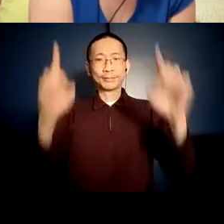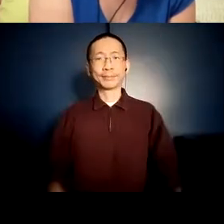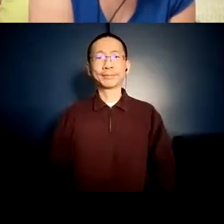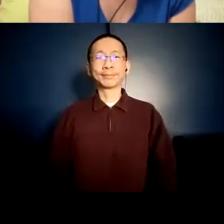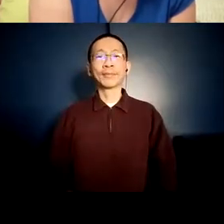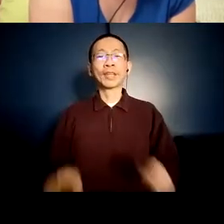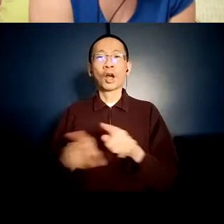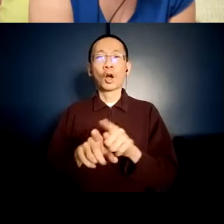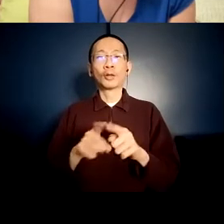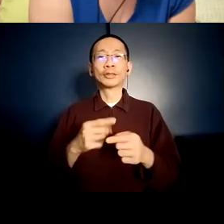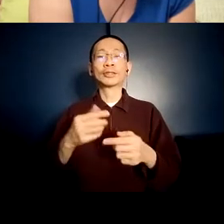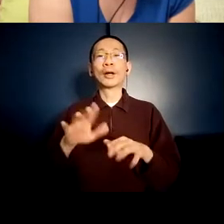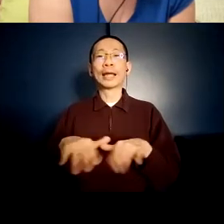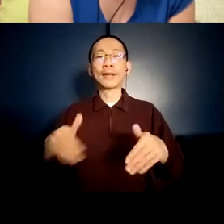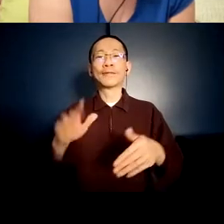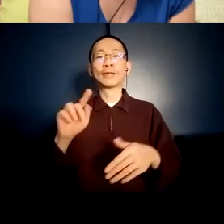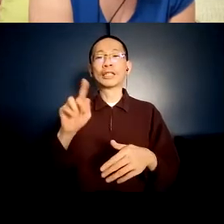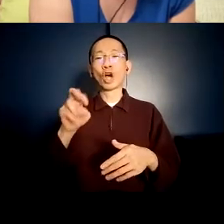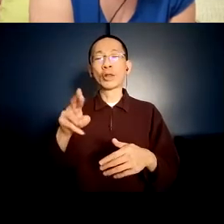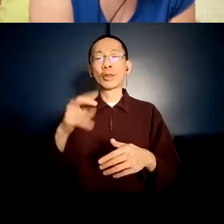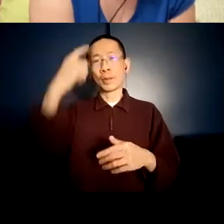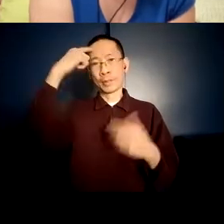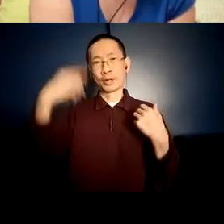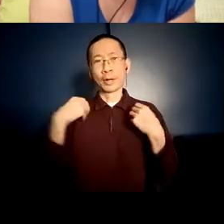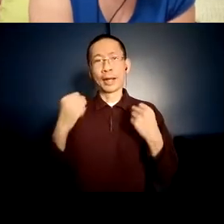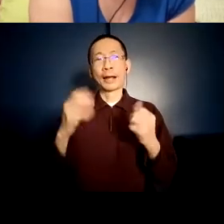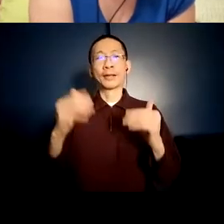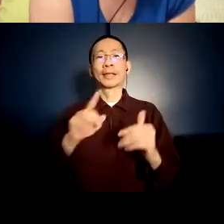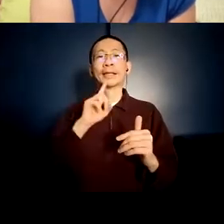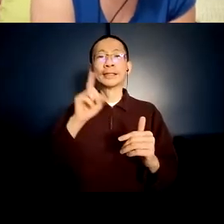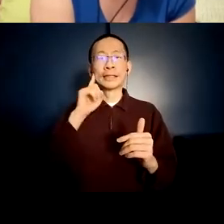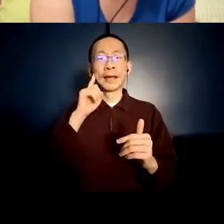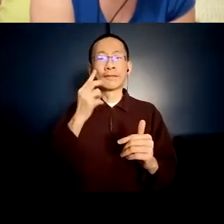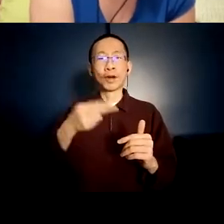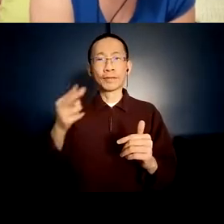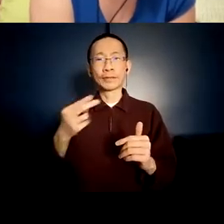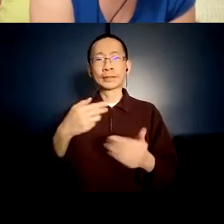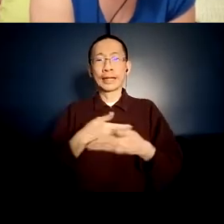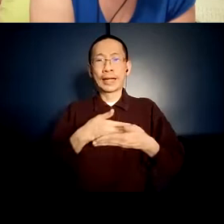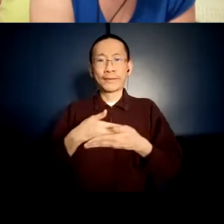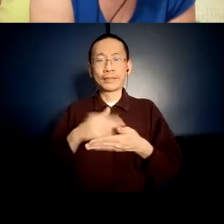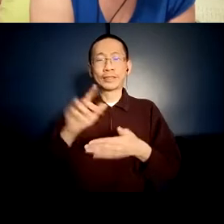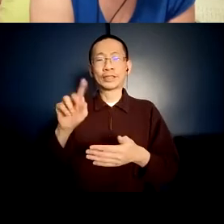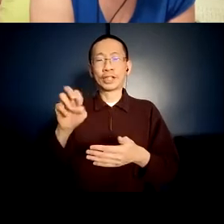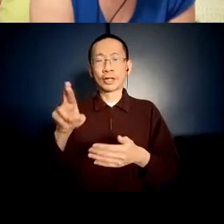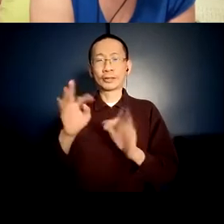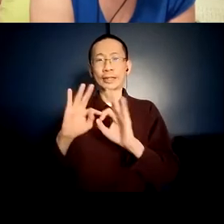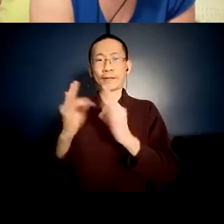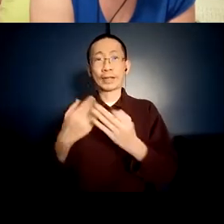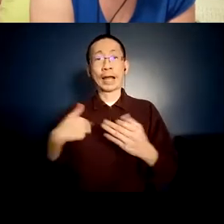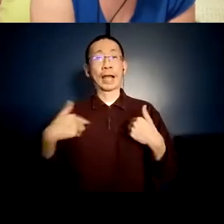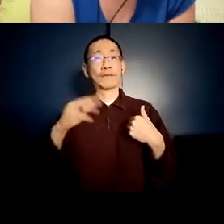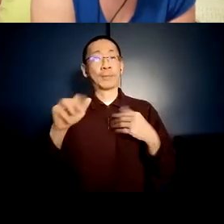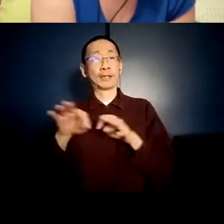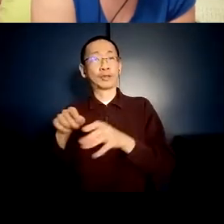Also infant toddler mental health and deaf and hard of hearing infants, toddlers, and families. So I have a master's degree in